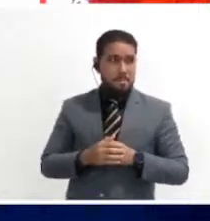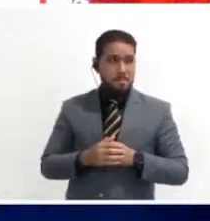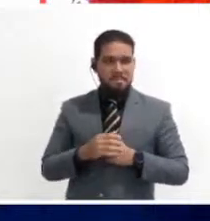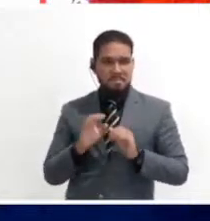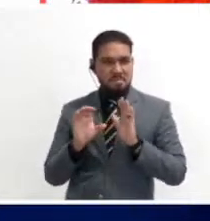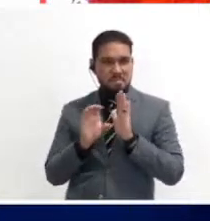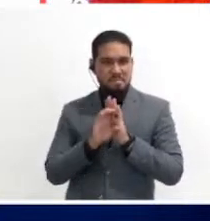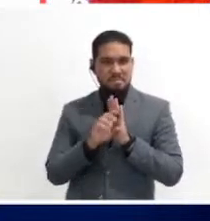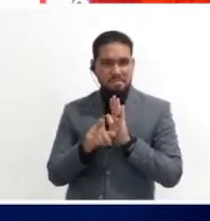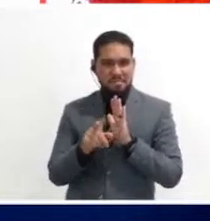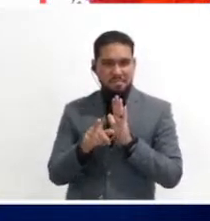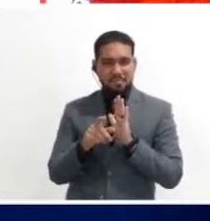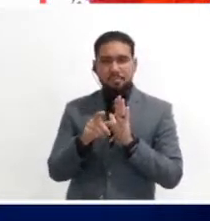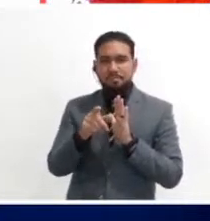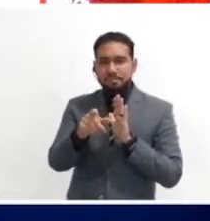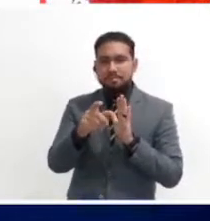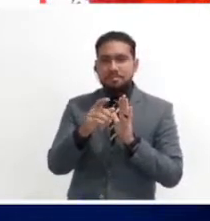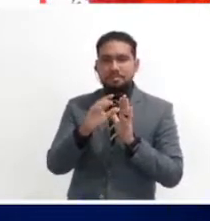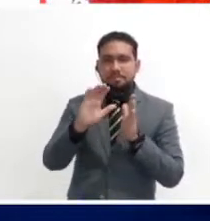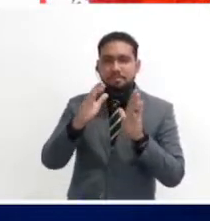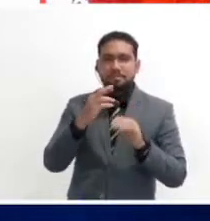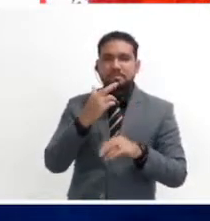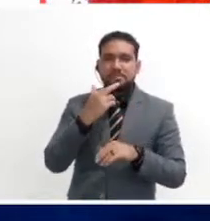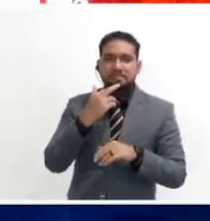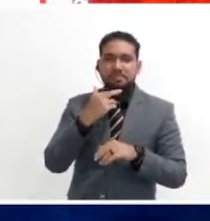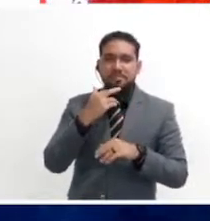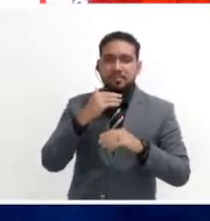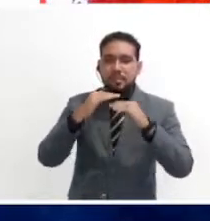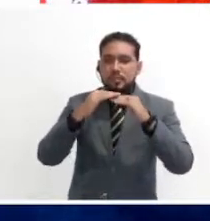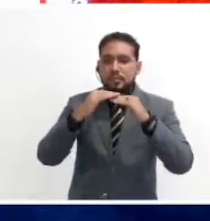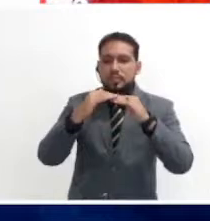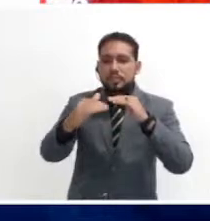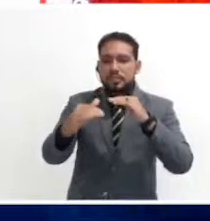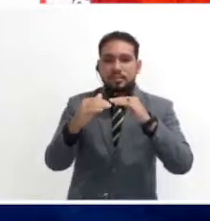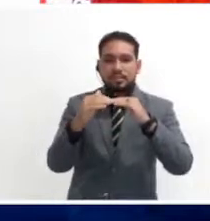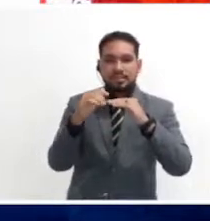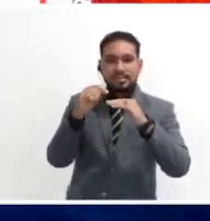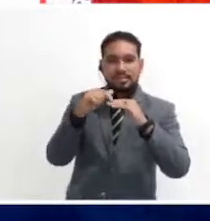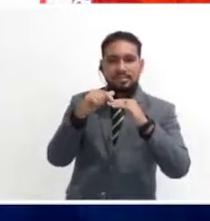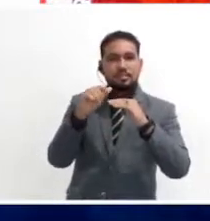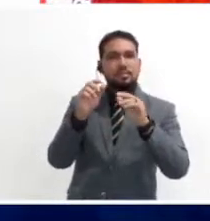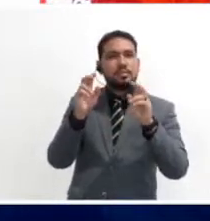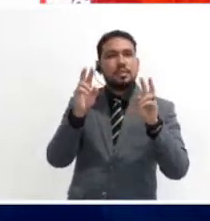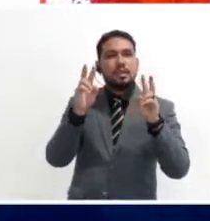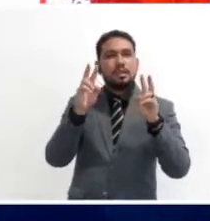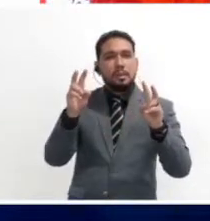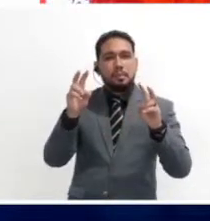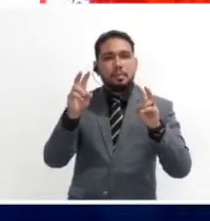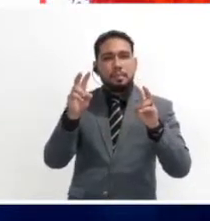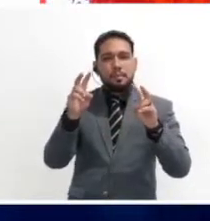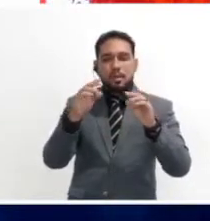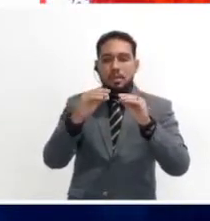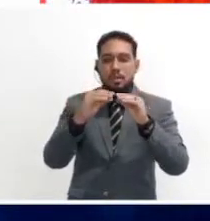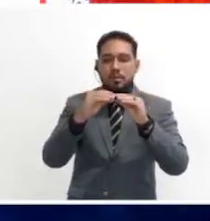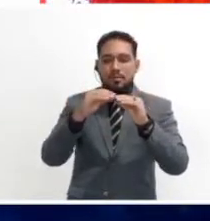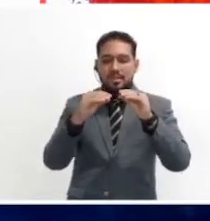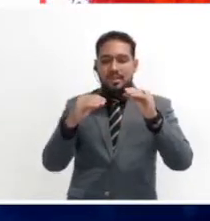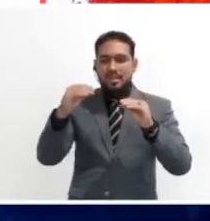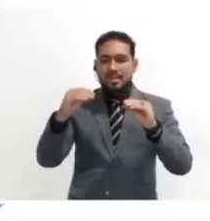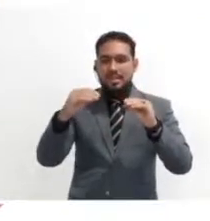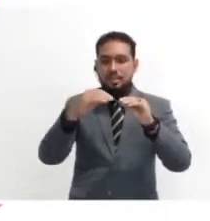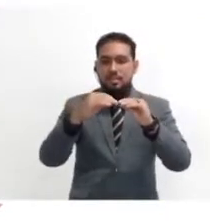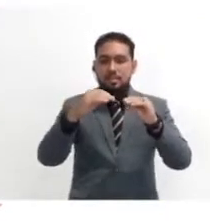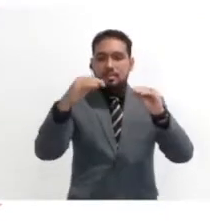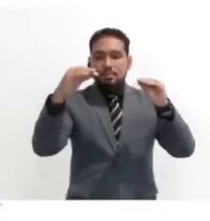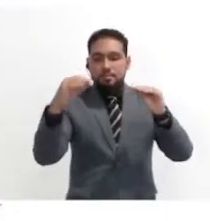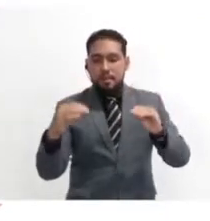have an organic or a laminate interposer on top of another laminate substrate. So again, it's